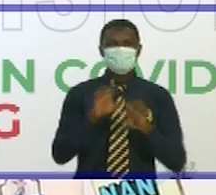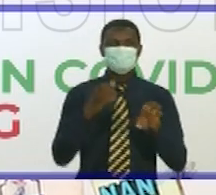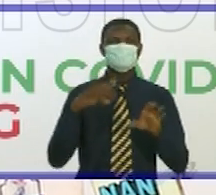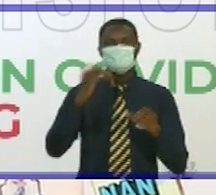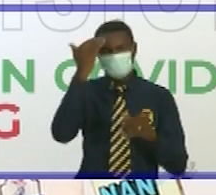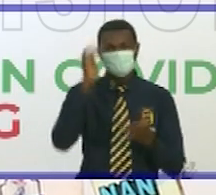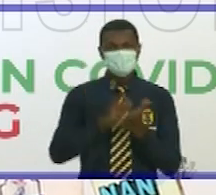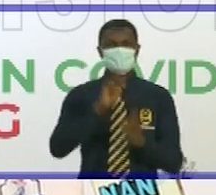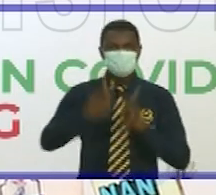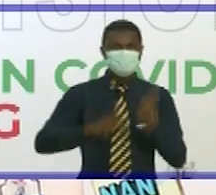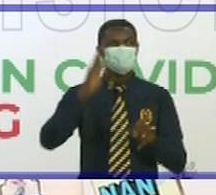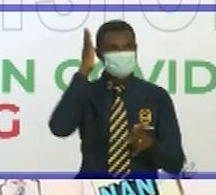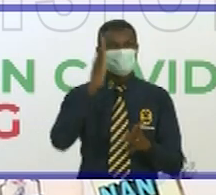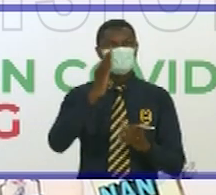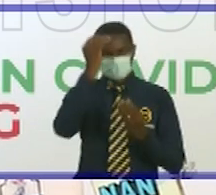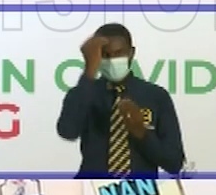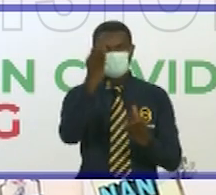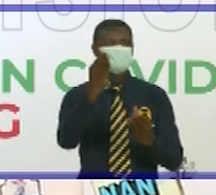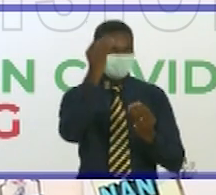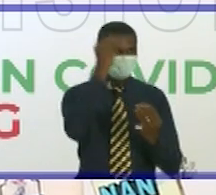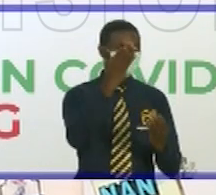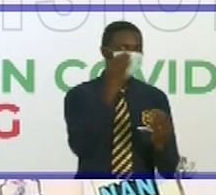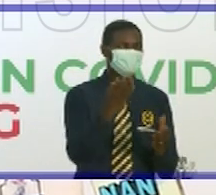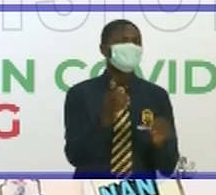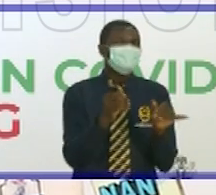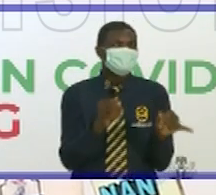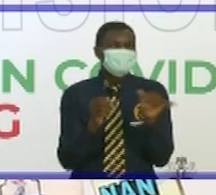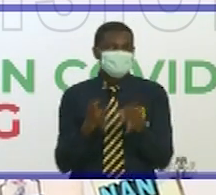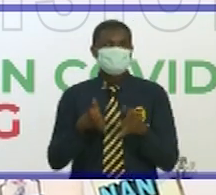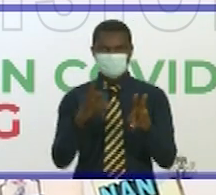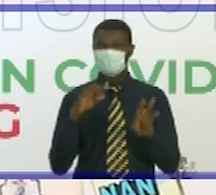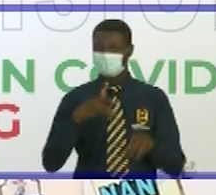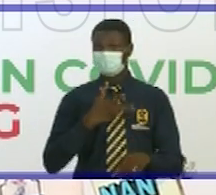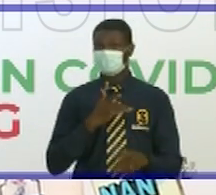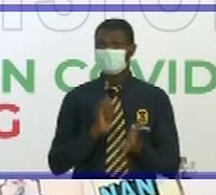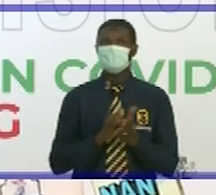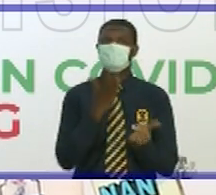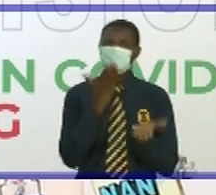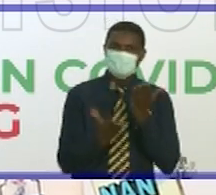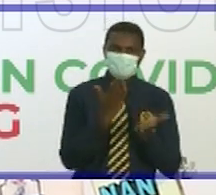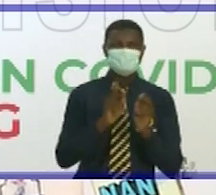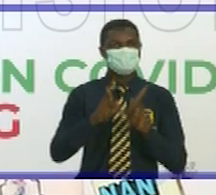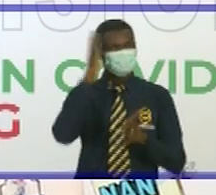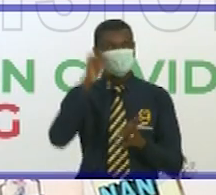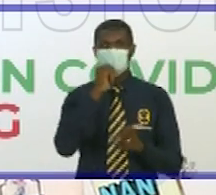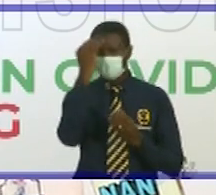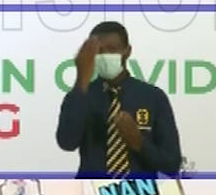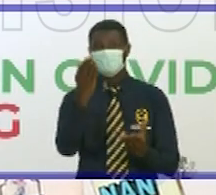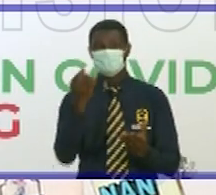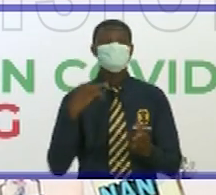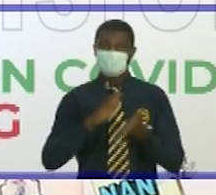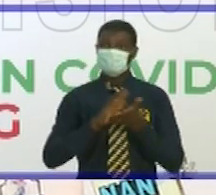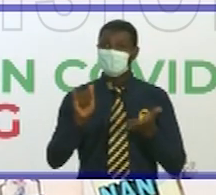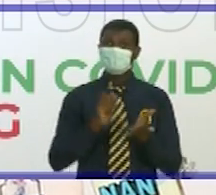template, how do we monitor them? The same way we feel about Nigerians, we believe at the same way